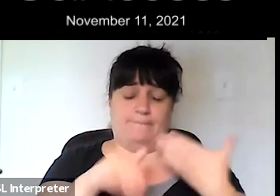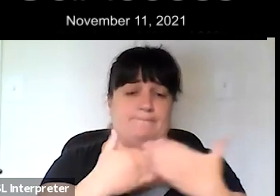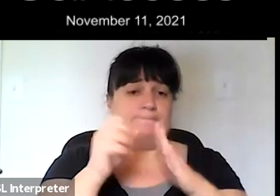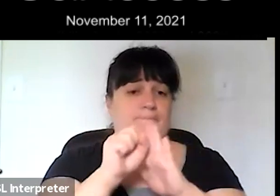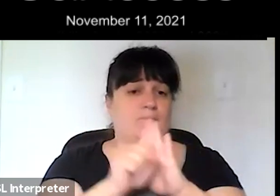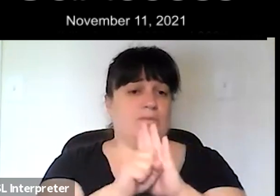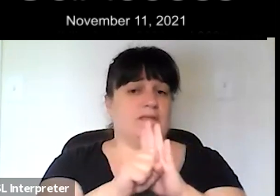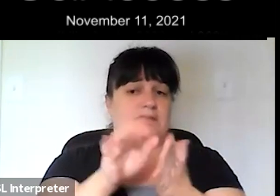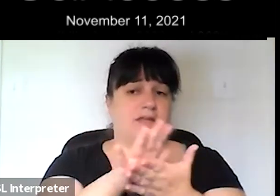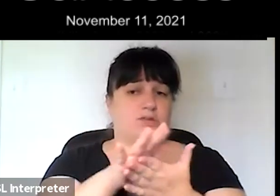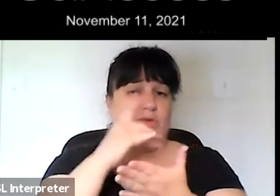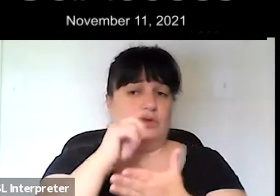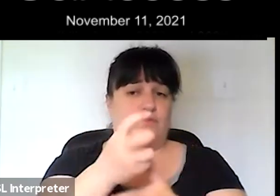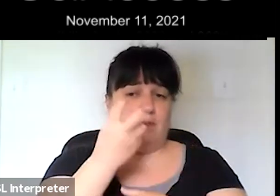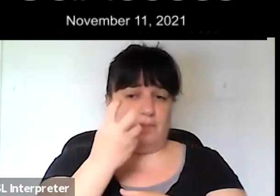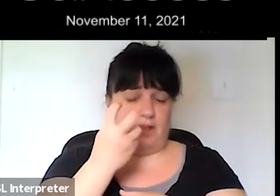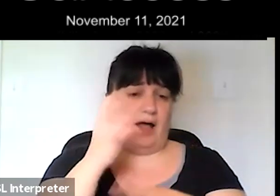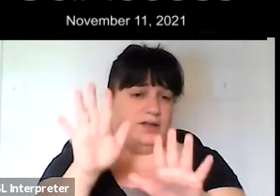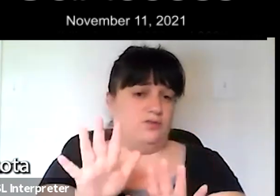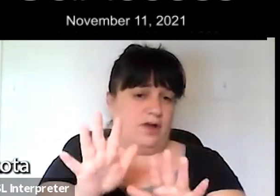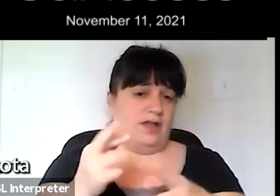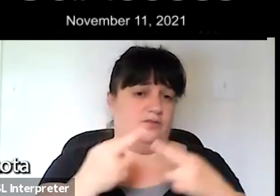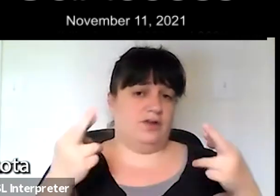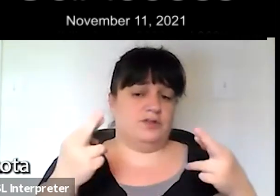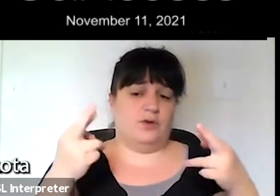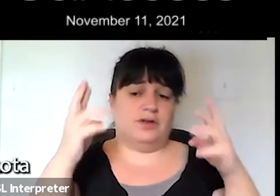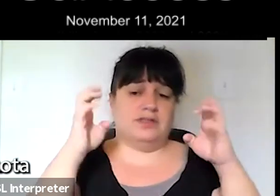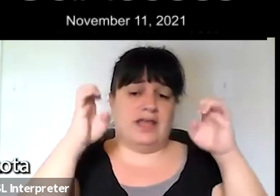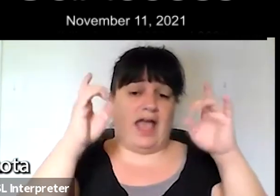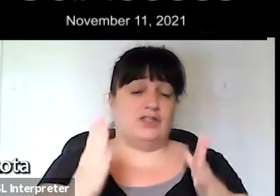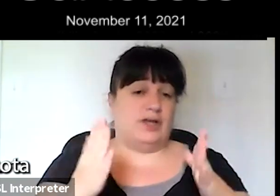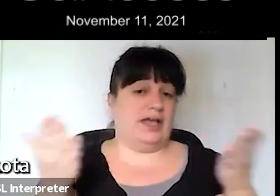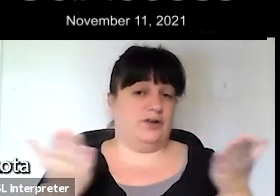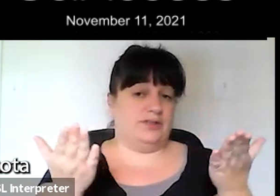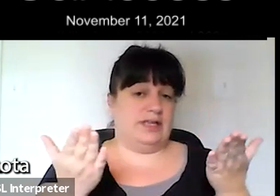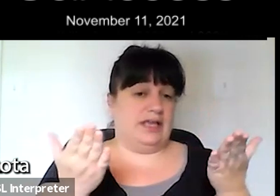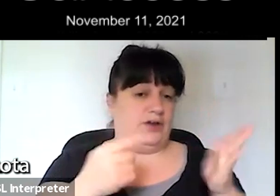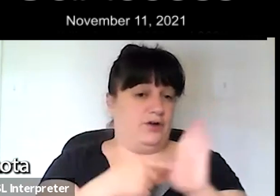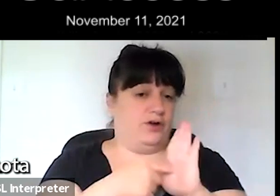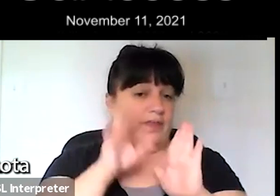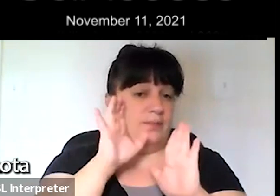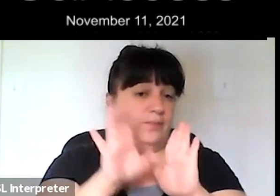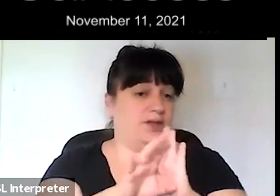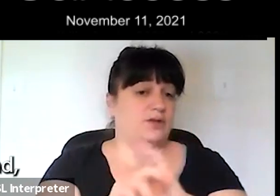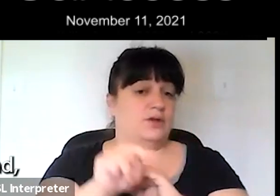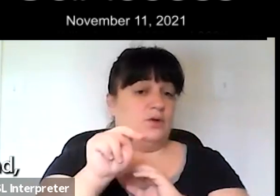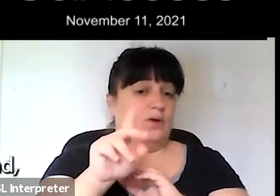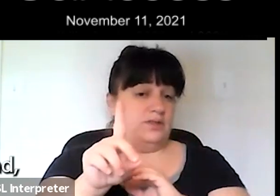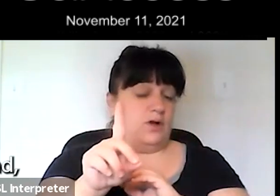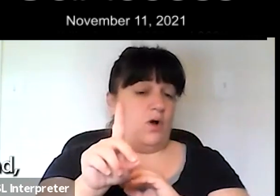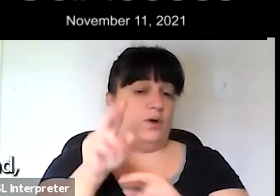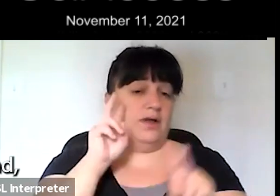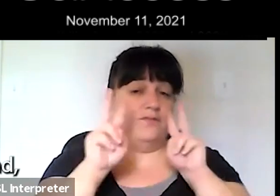schools for the blind. It's a great resource. The educators here featured in the pictures, the North Dakota